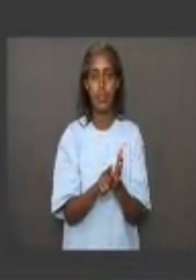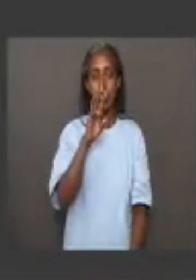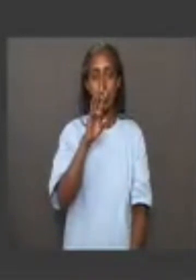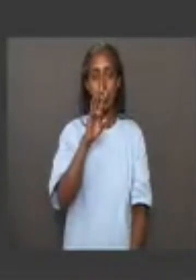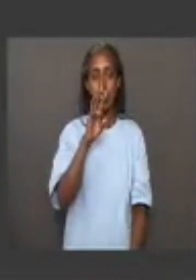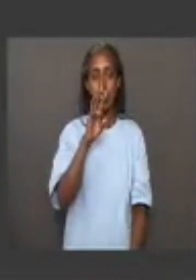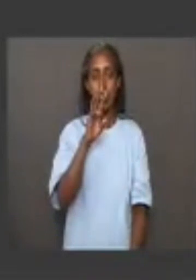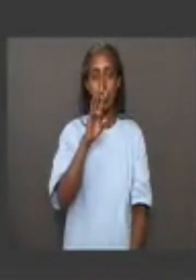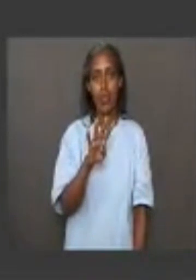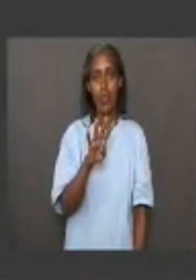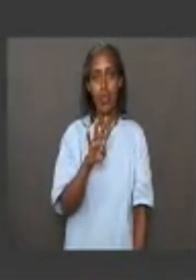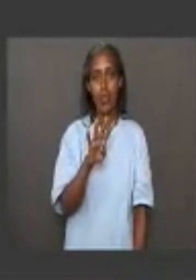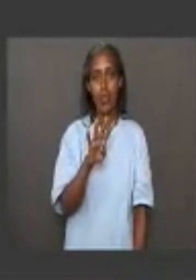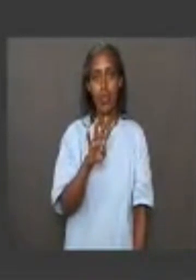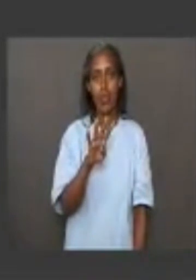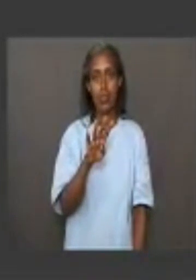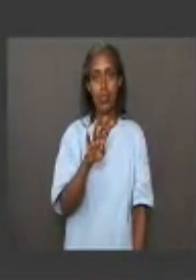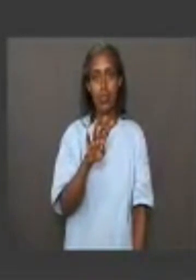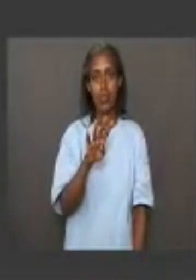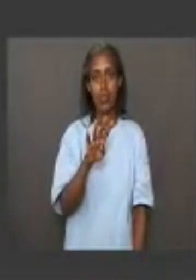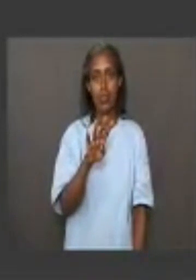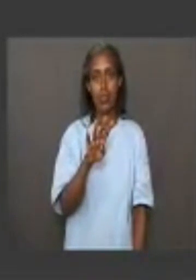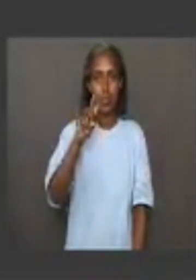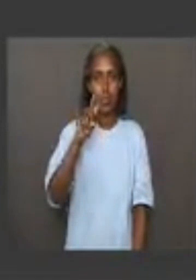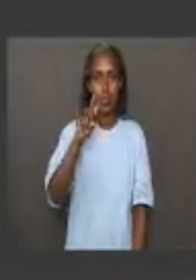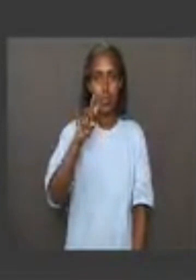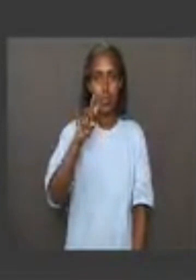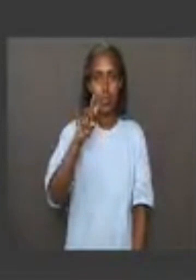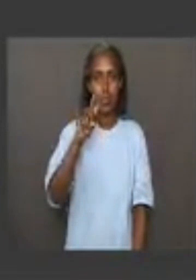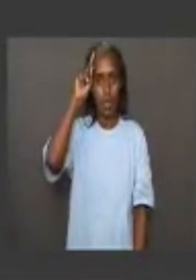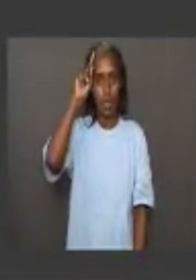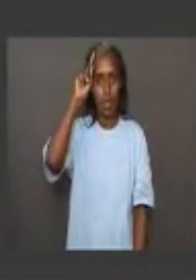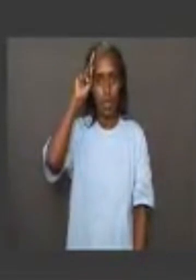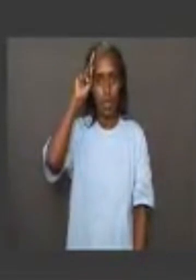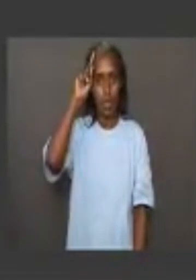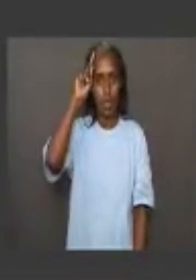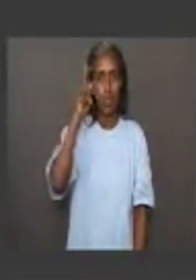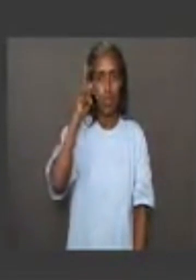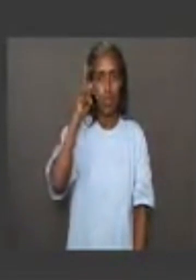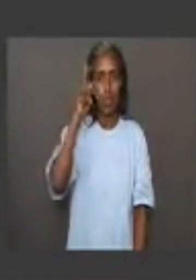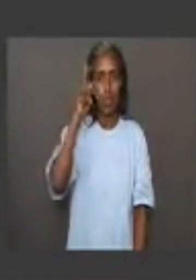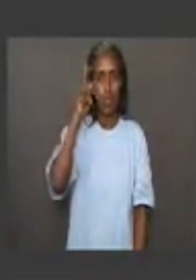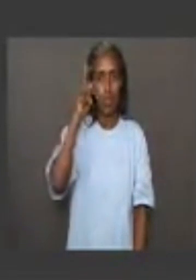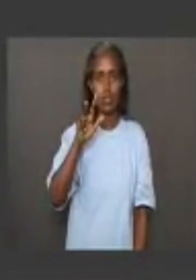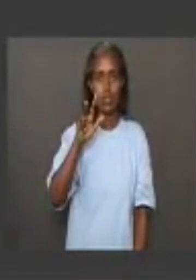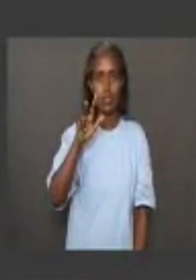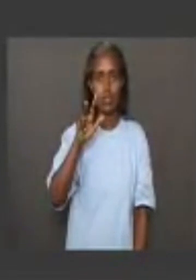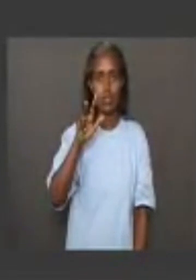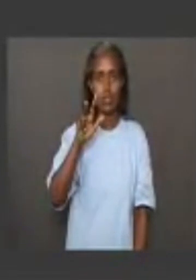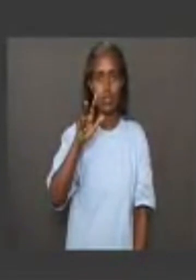64 to the power of 1 over 3